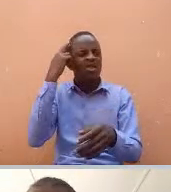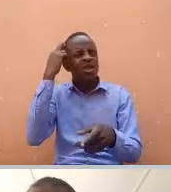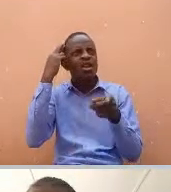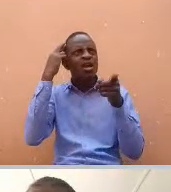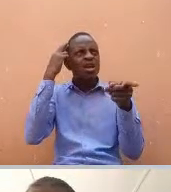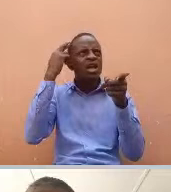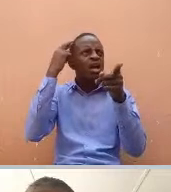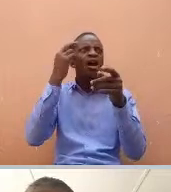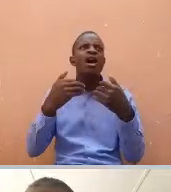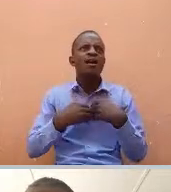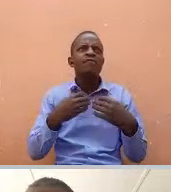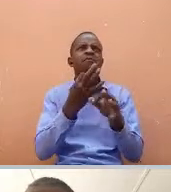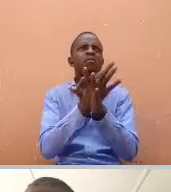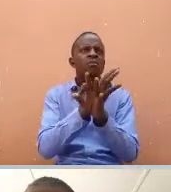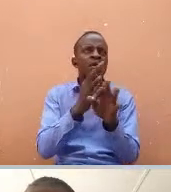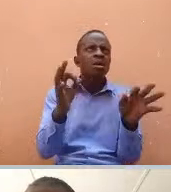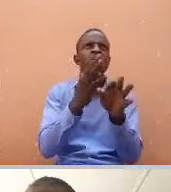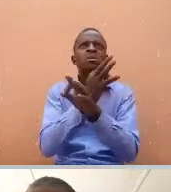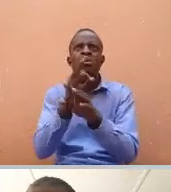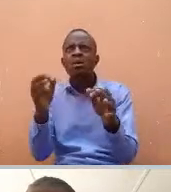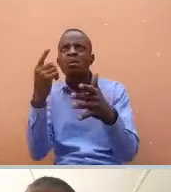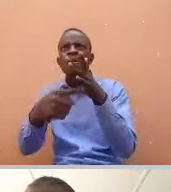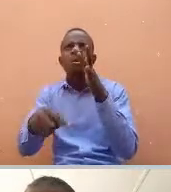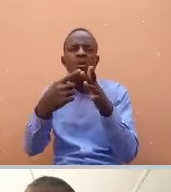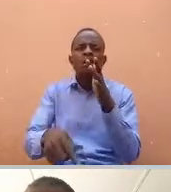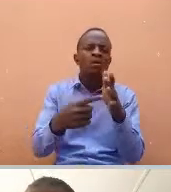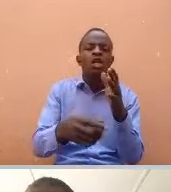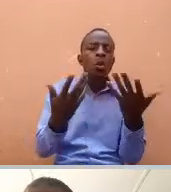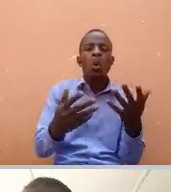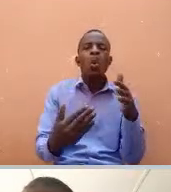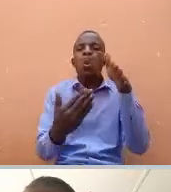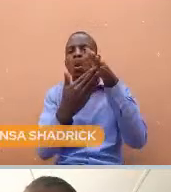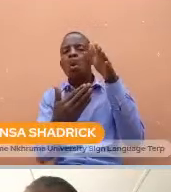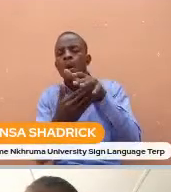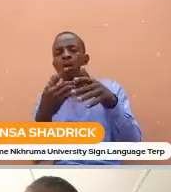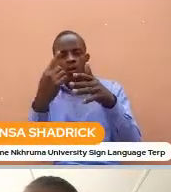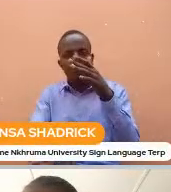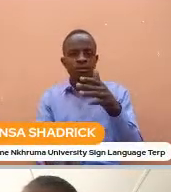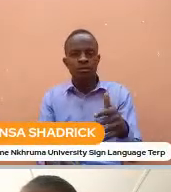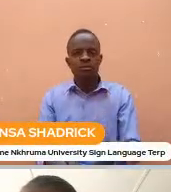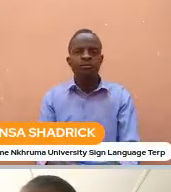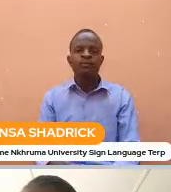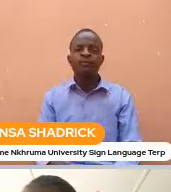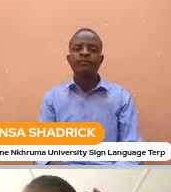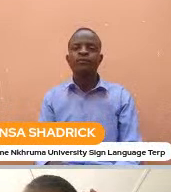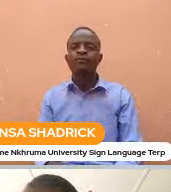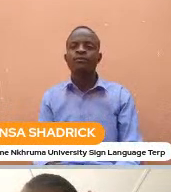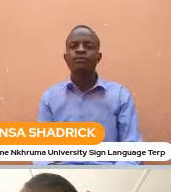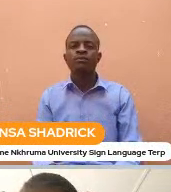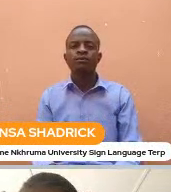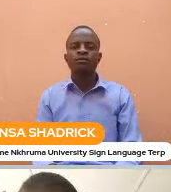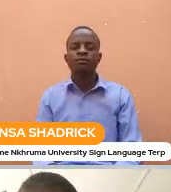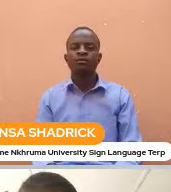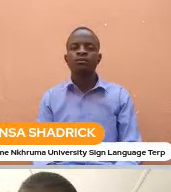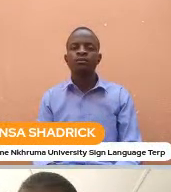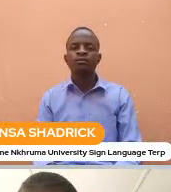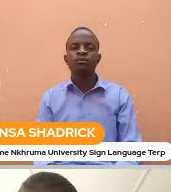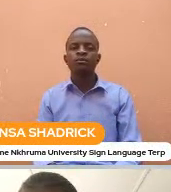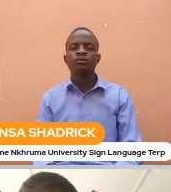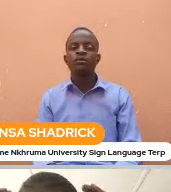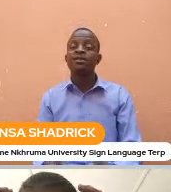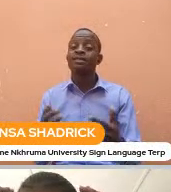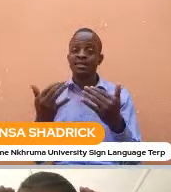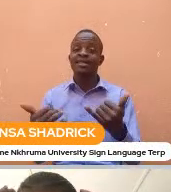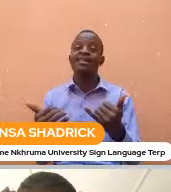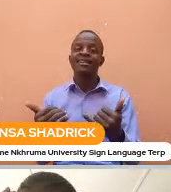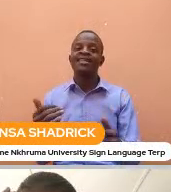have, this unrestricted access. Now, um, the big question, the